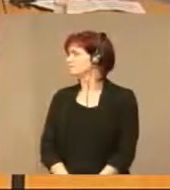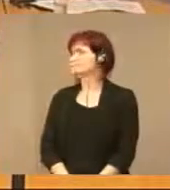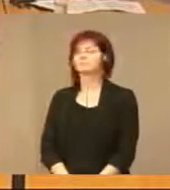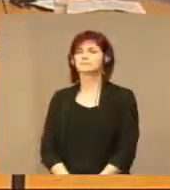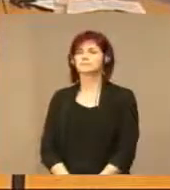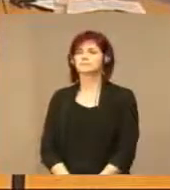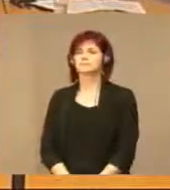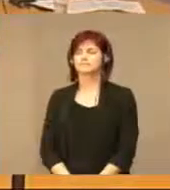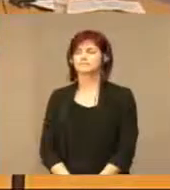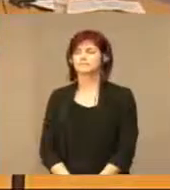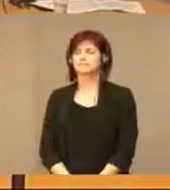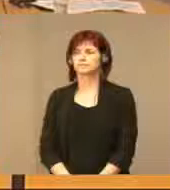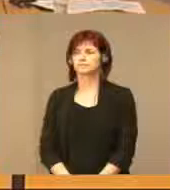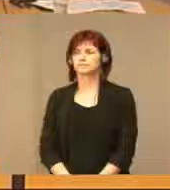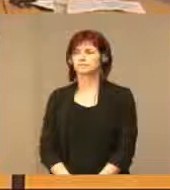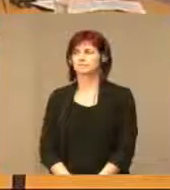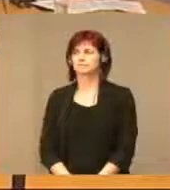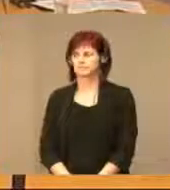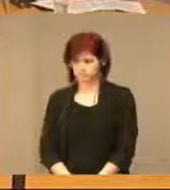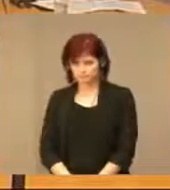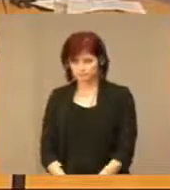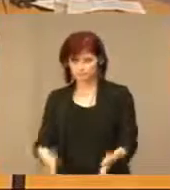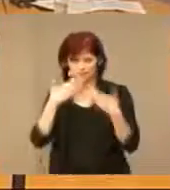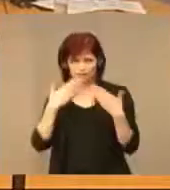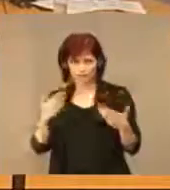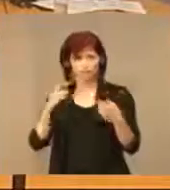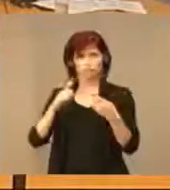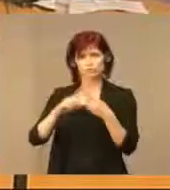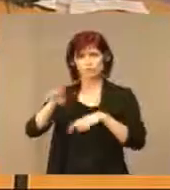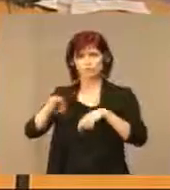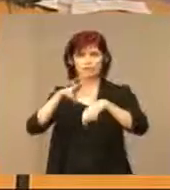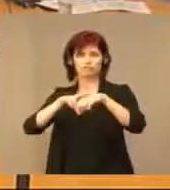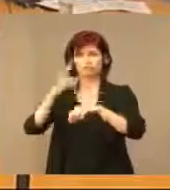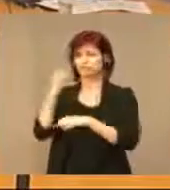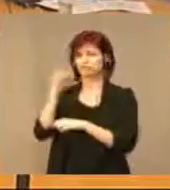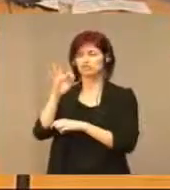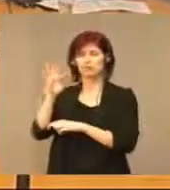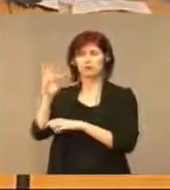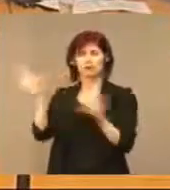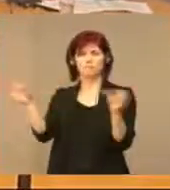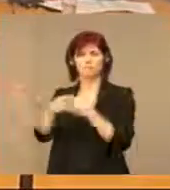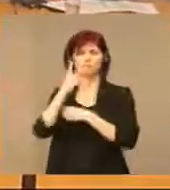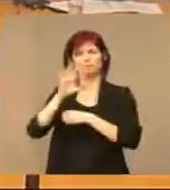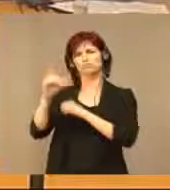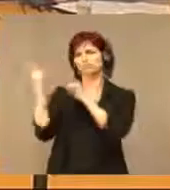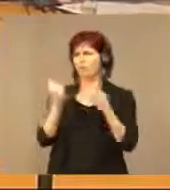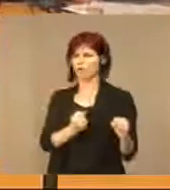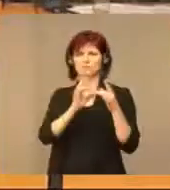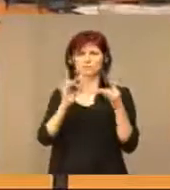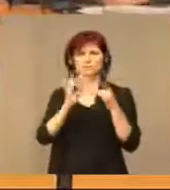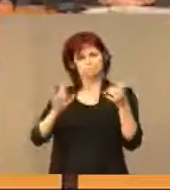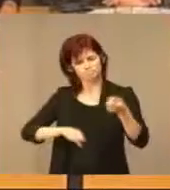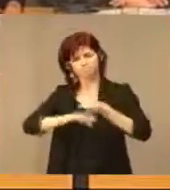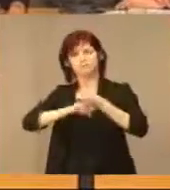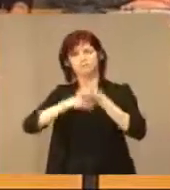So I want to say thank you to the AFN National Chief's Office for this very strong welcome message. I'm